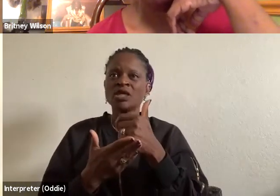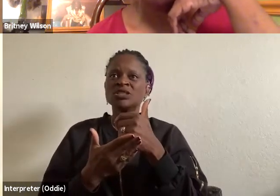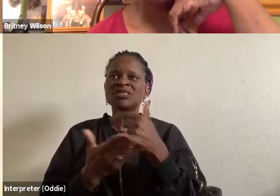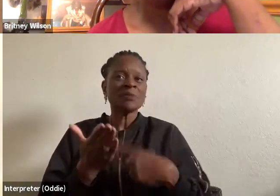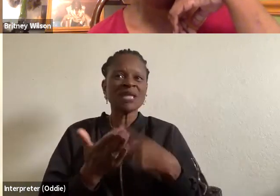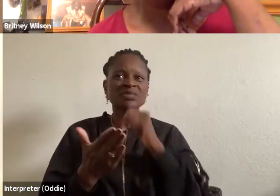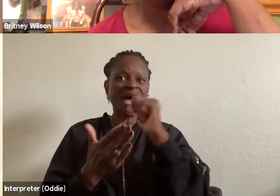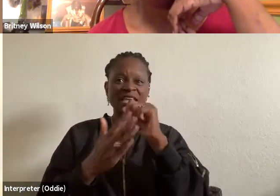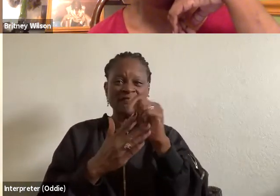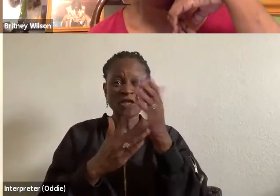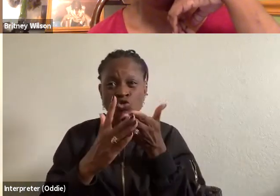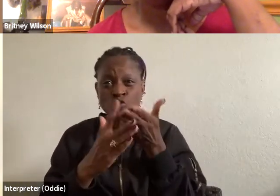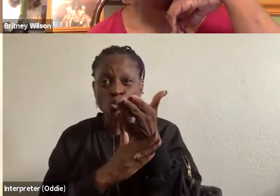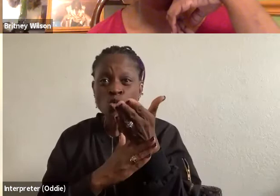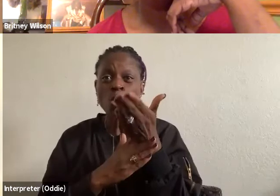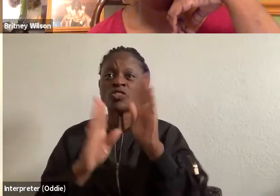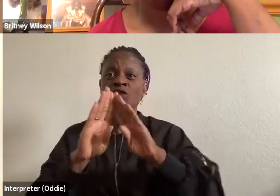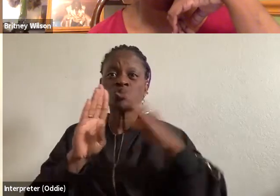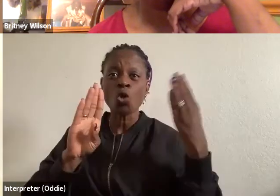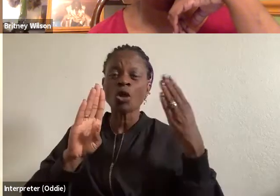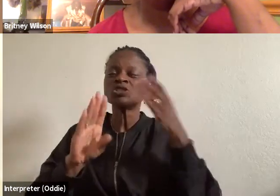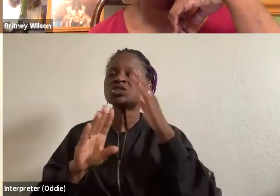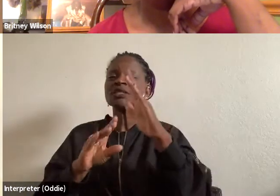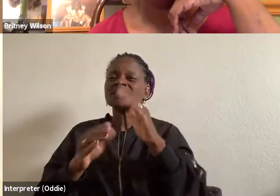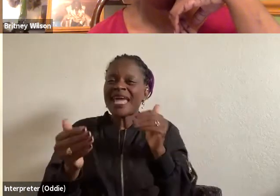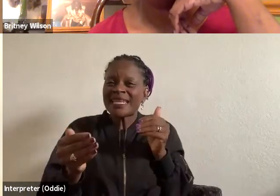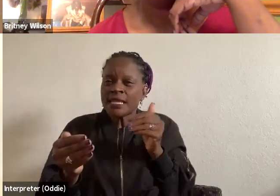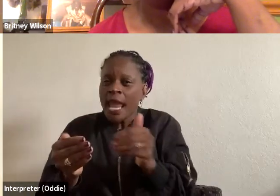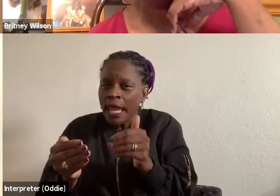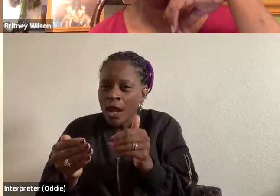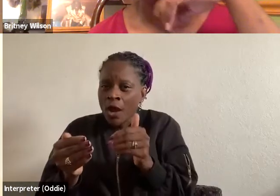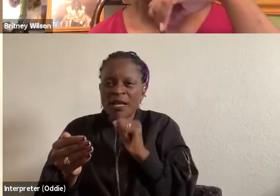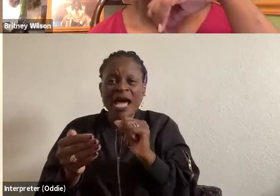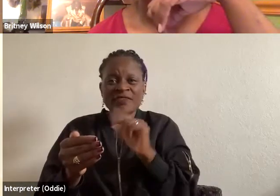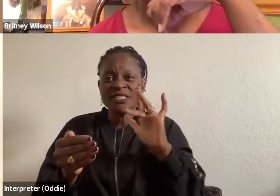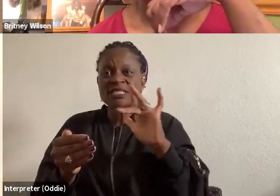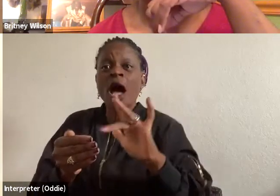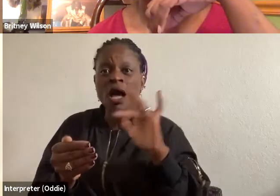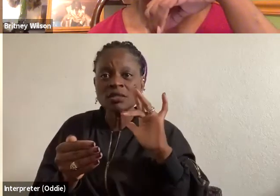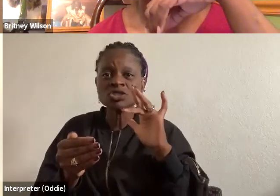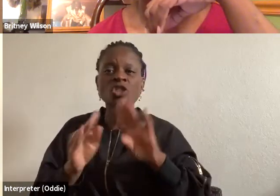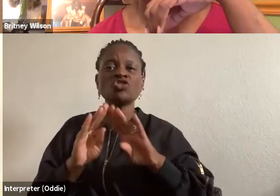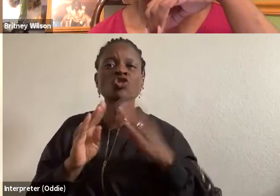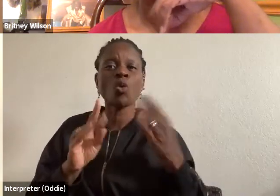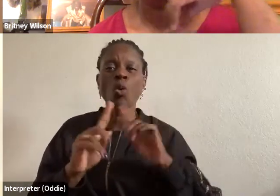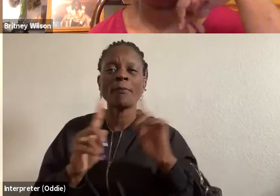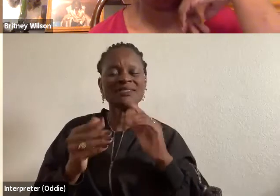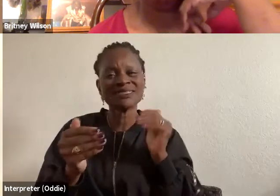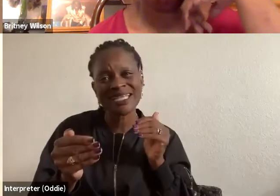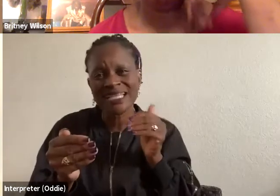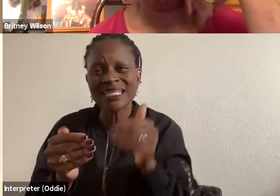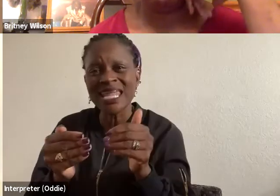door, close to the door, may not even be able to touch it yet, you know, but, you know, just not understanding how your